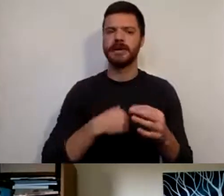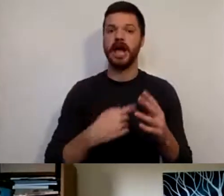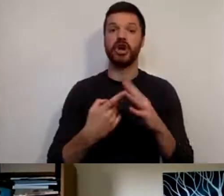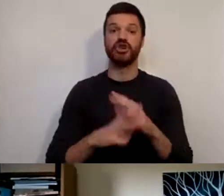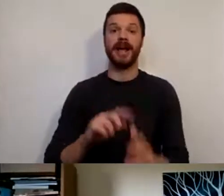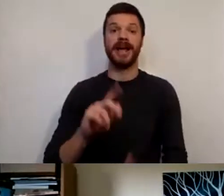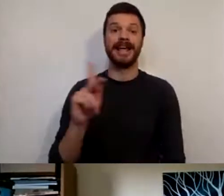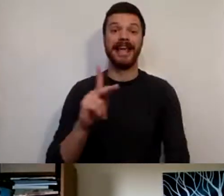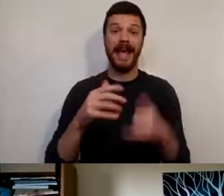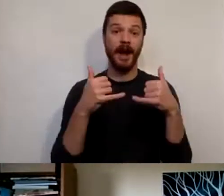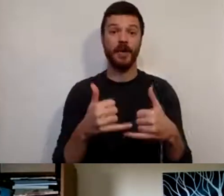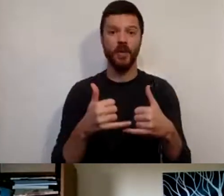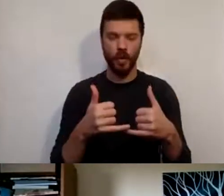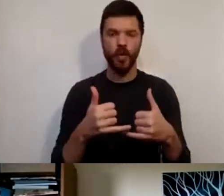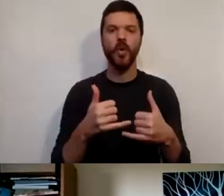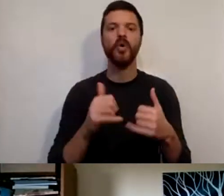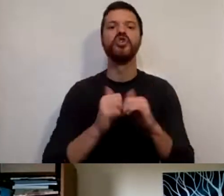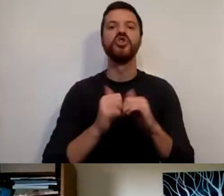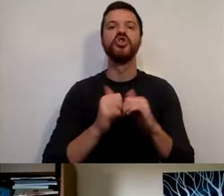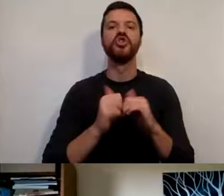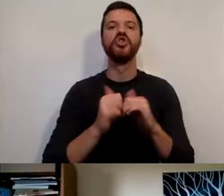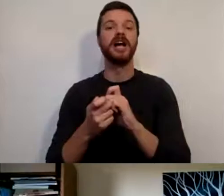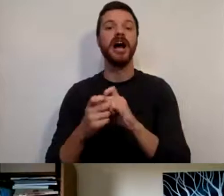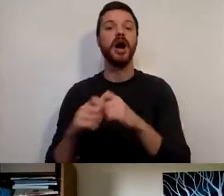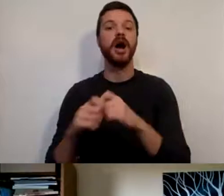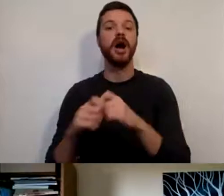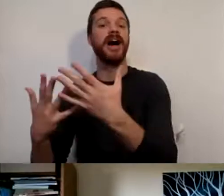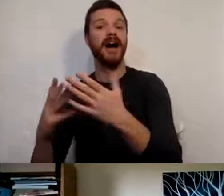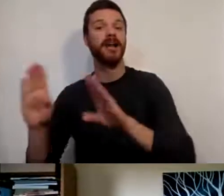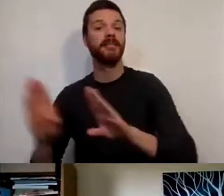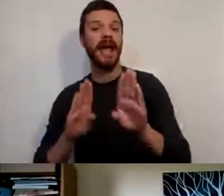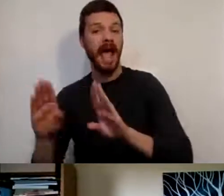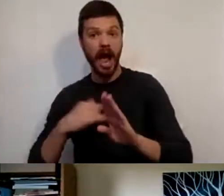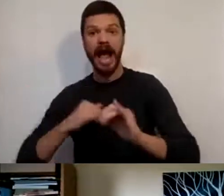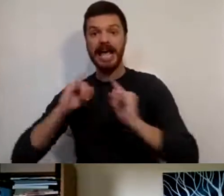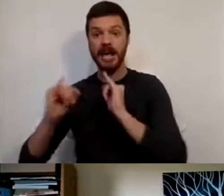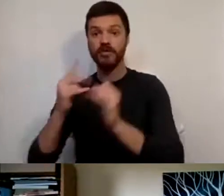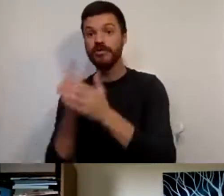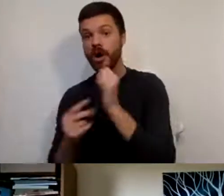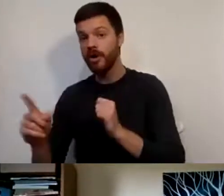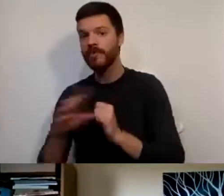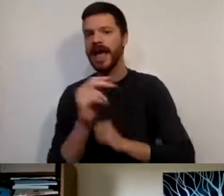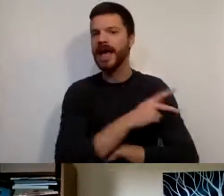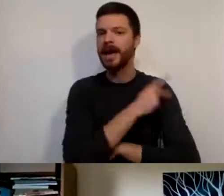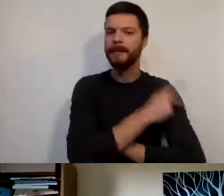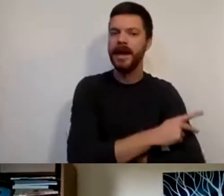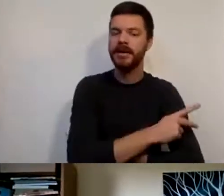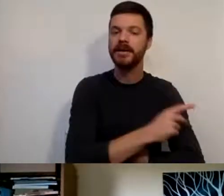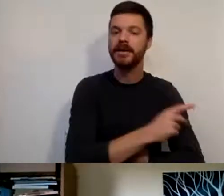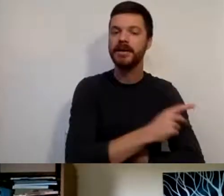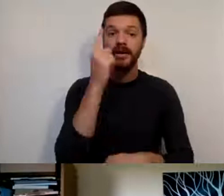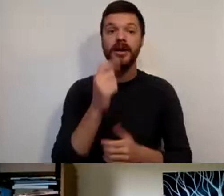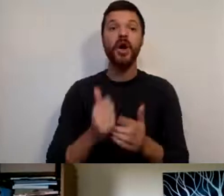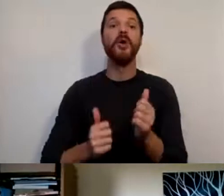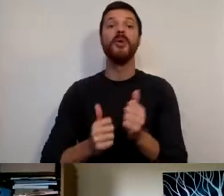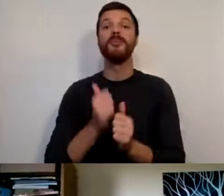award actually looking at trying to change provider behavior, and I interviewed providers and patients, and you'll notice that my intervention ultimately was on staff, people like medical